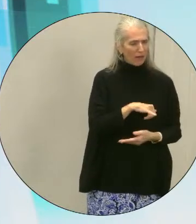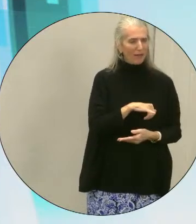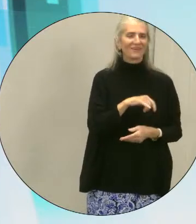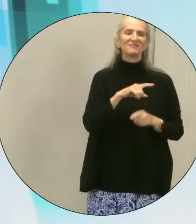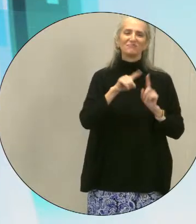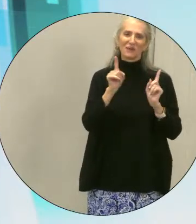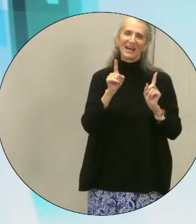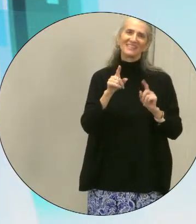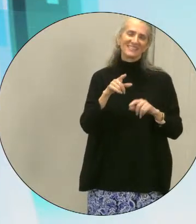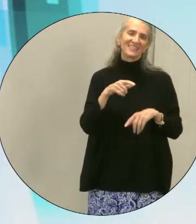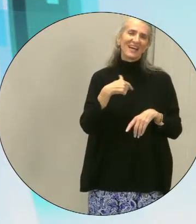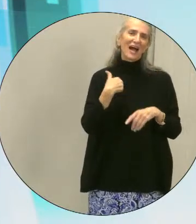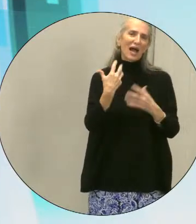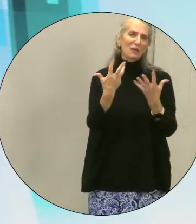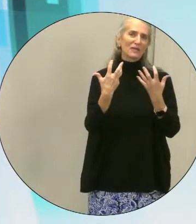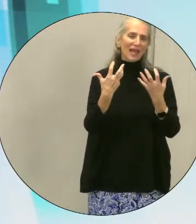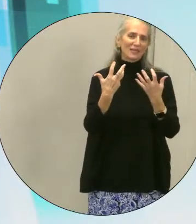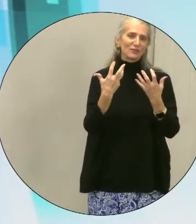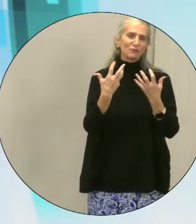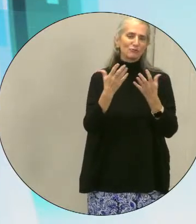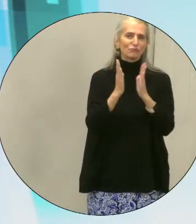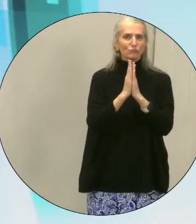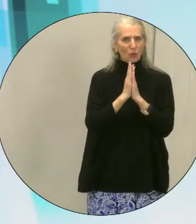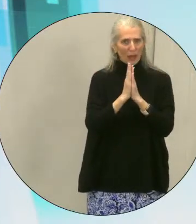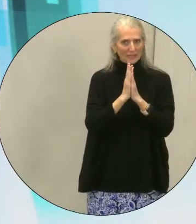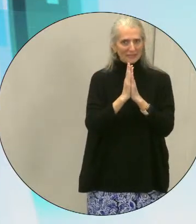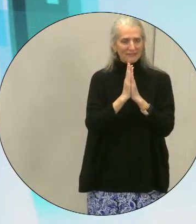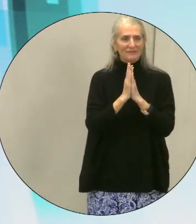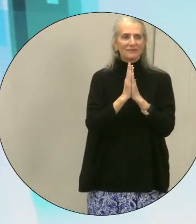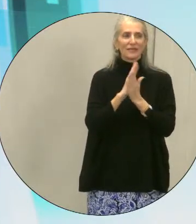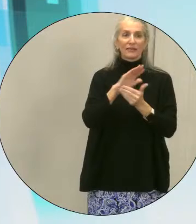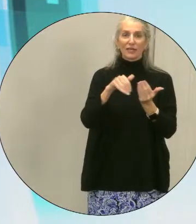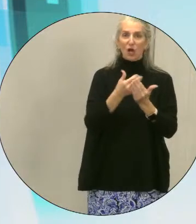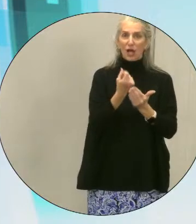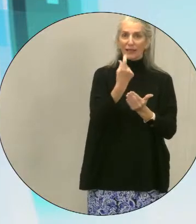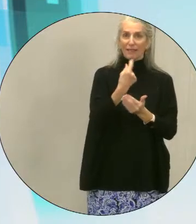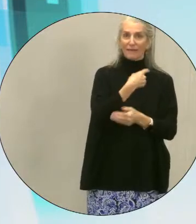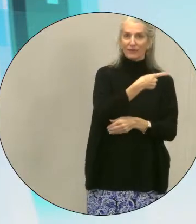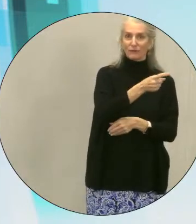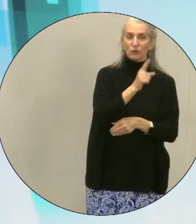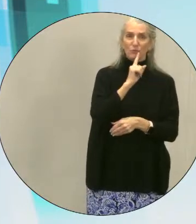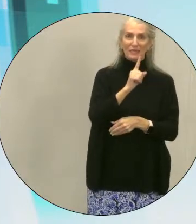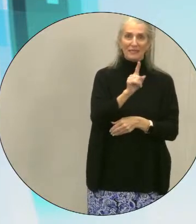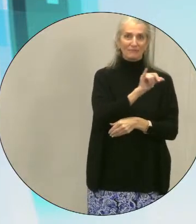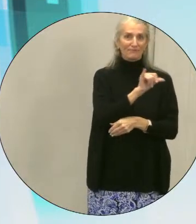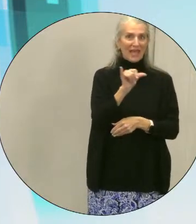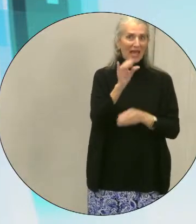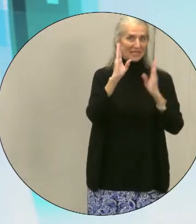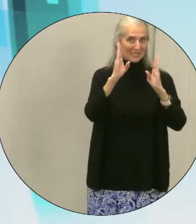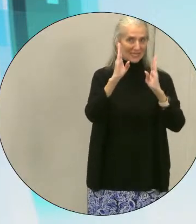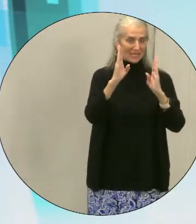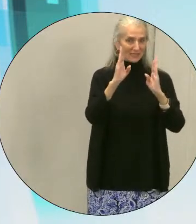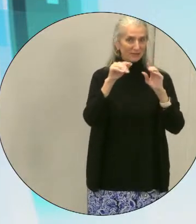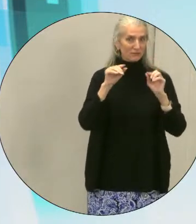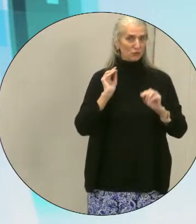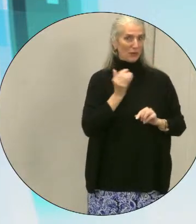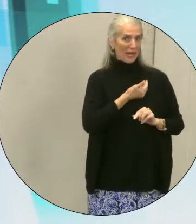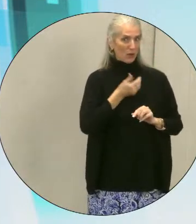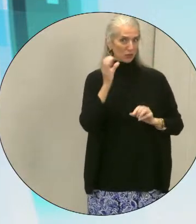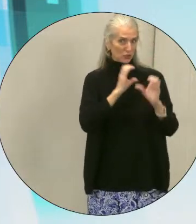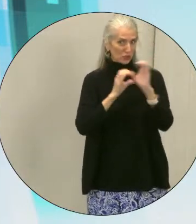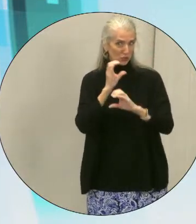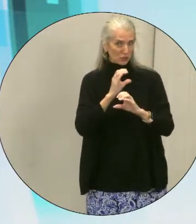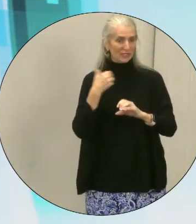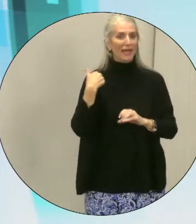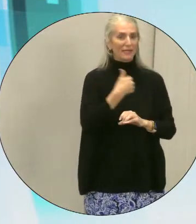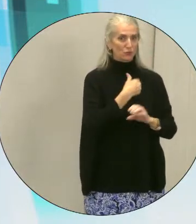would like to request that all 11 of you be as attentive to our search as we have been